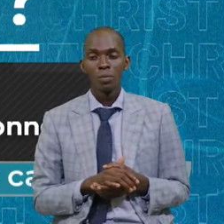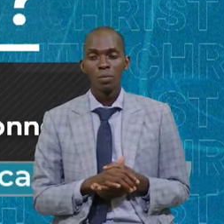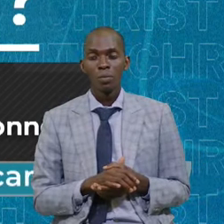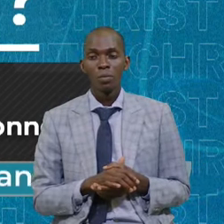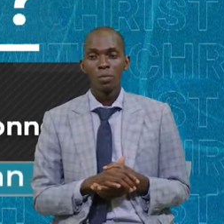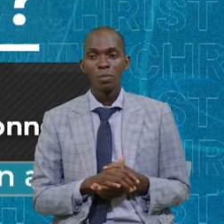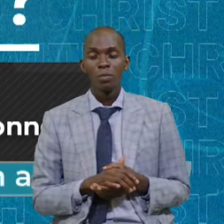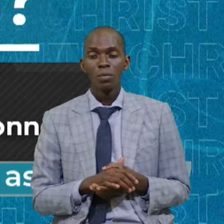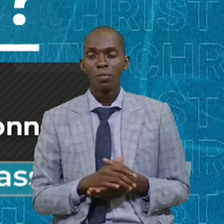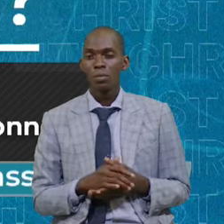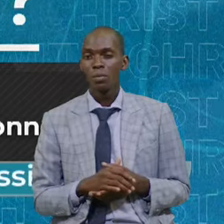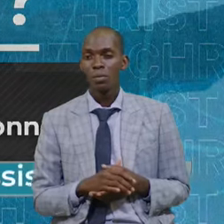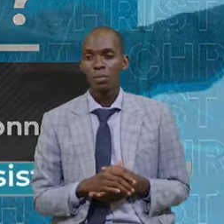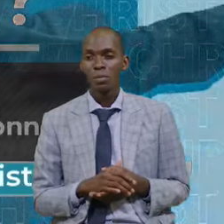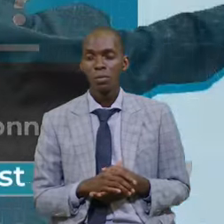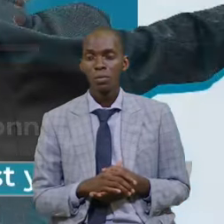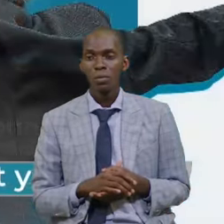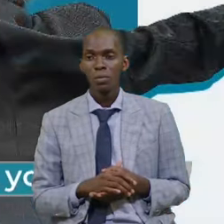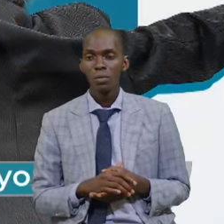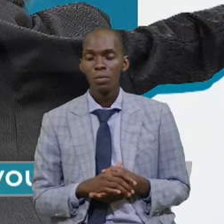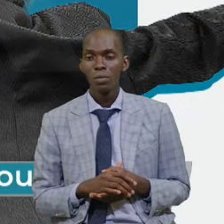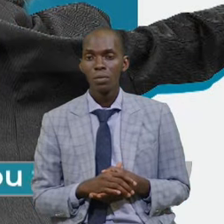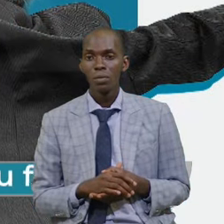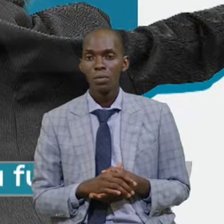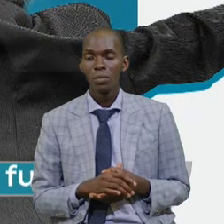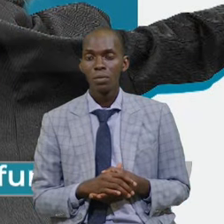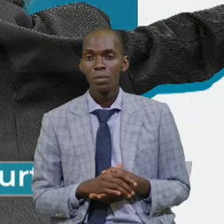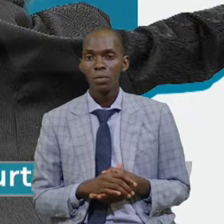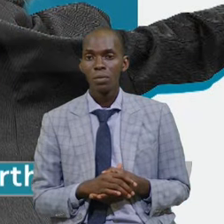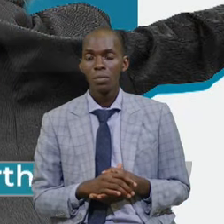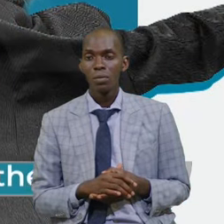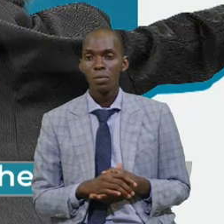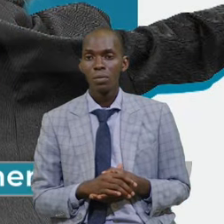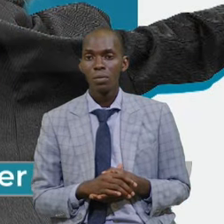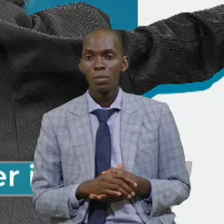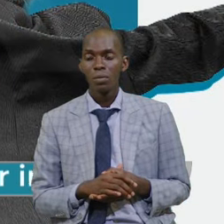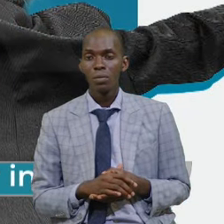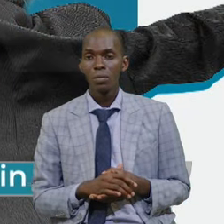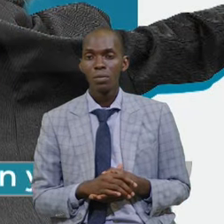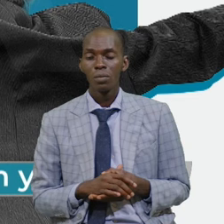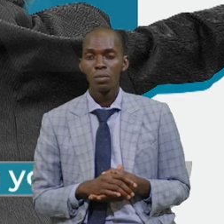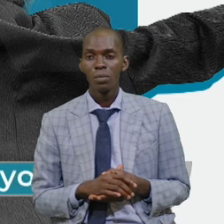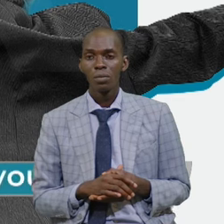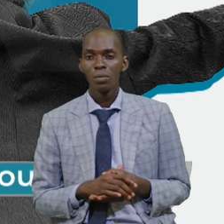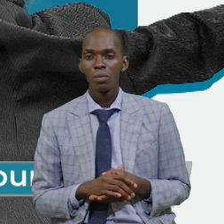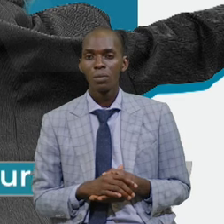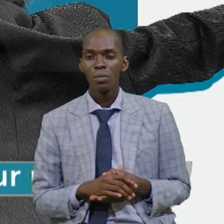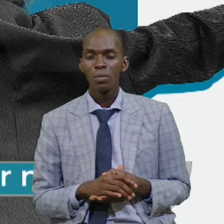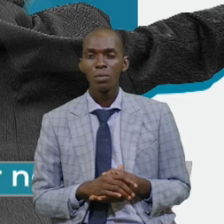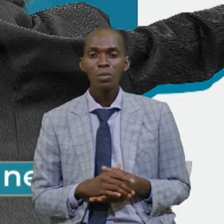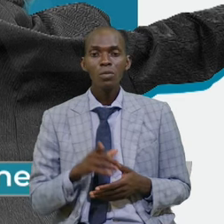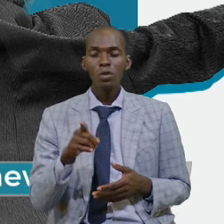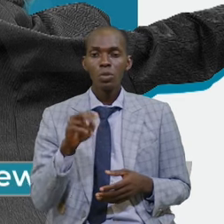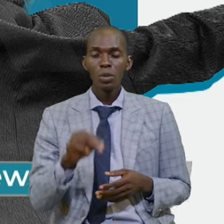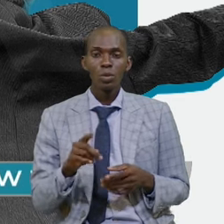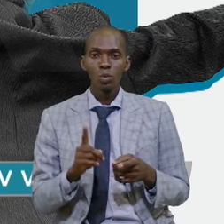every day hour. And up there in Upper Sakumba, you also have every day hour. You have to be specific